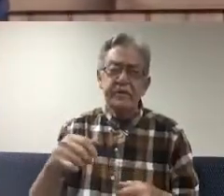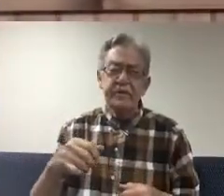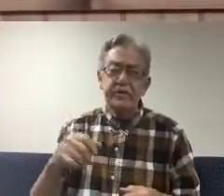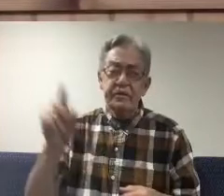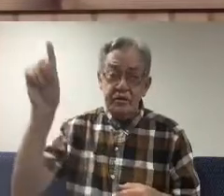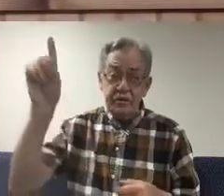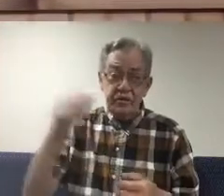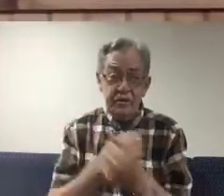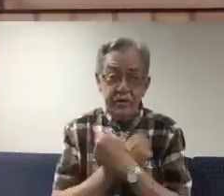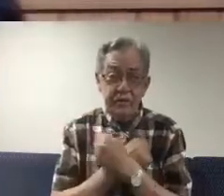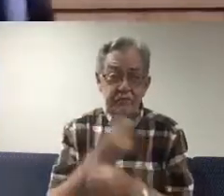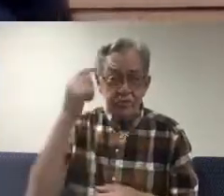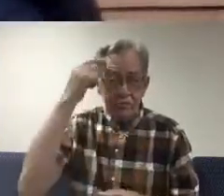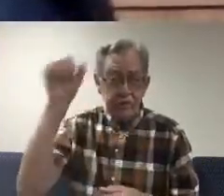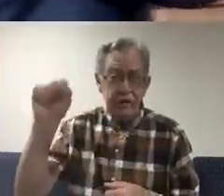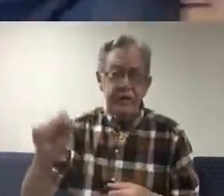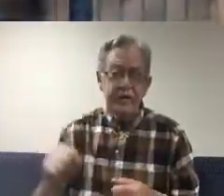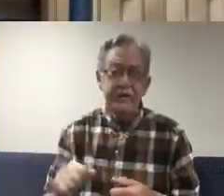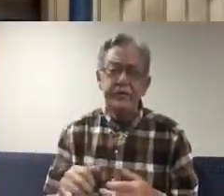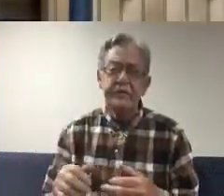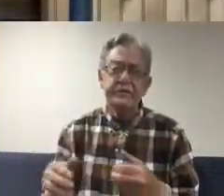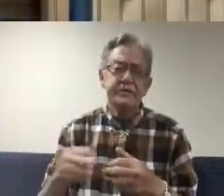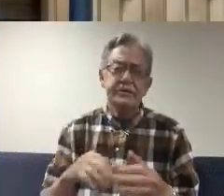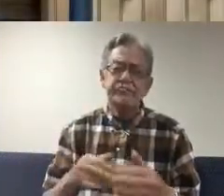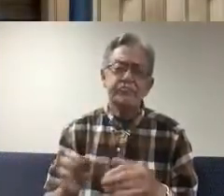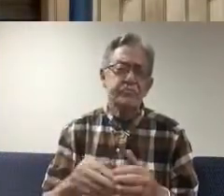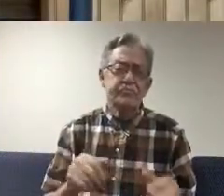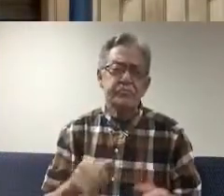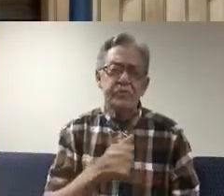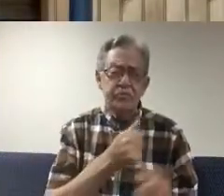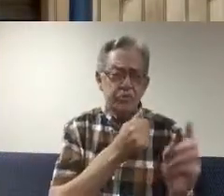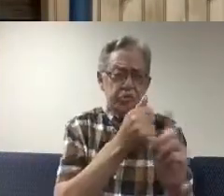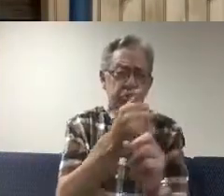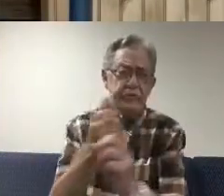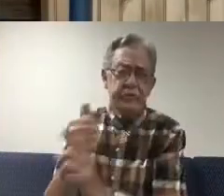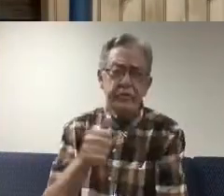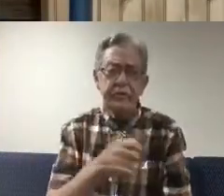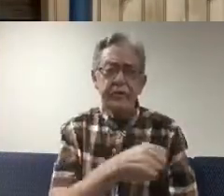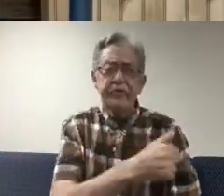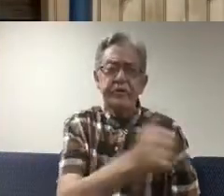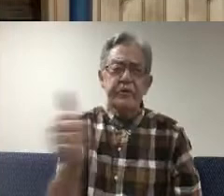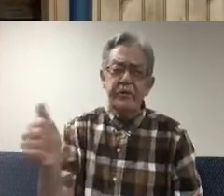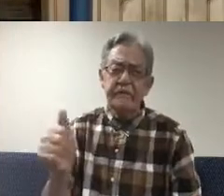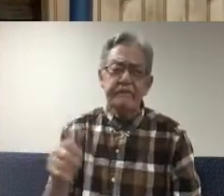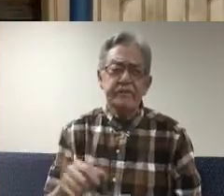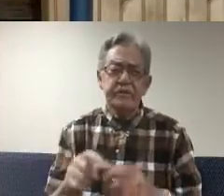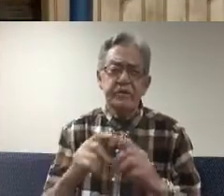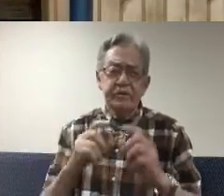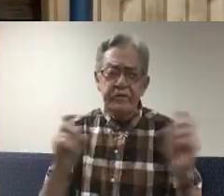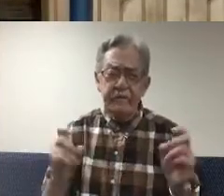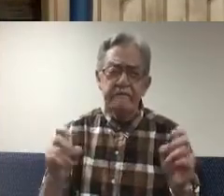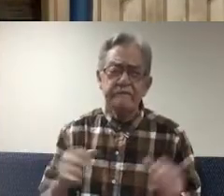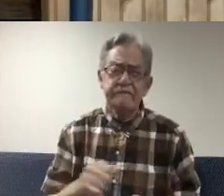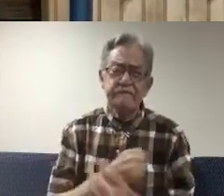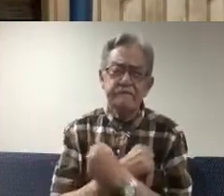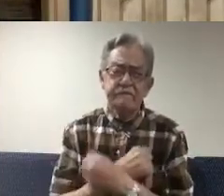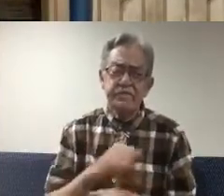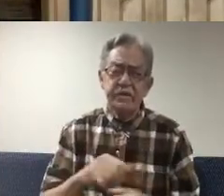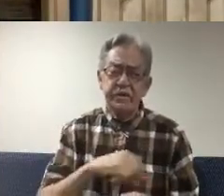our flesh, carrying out the desires of the body and the mind, and were by nature children of wrath like the rest